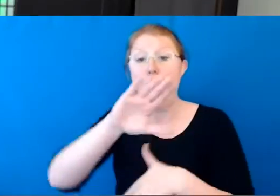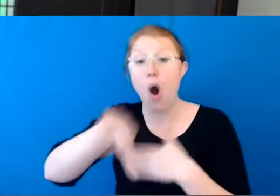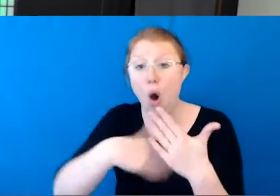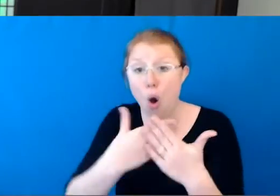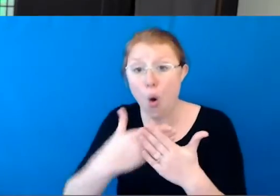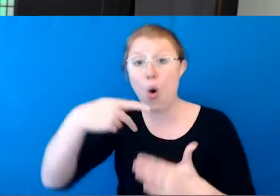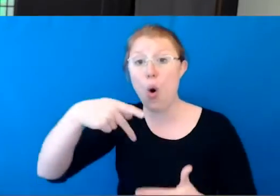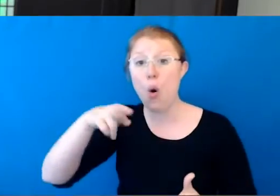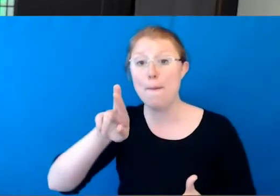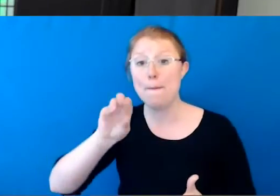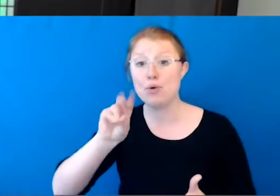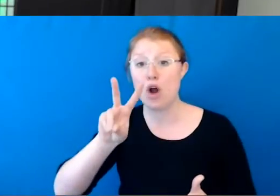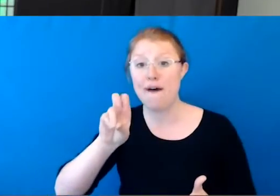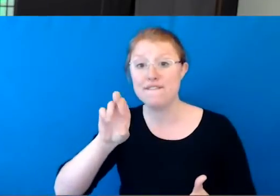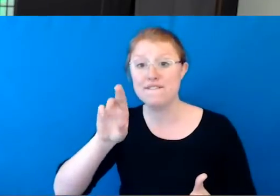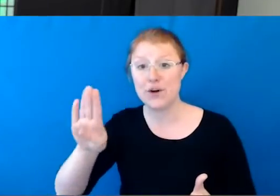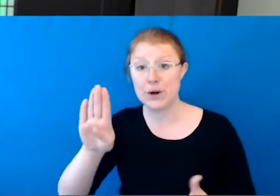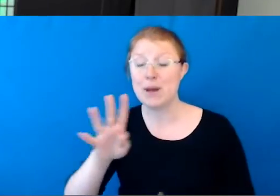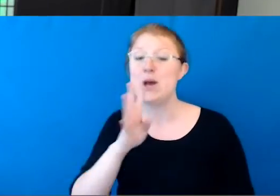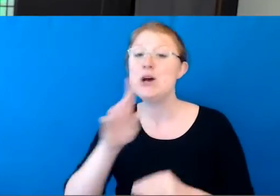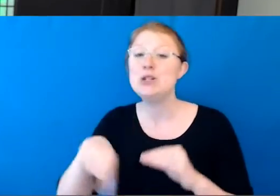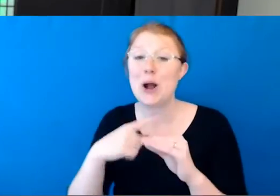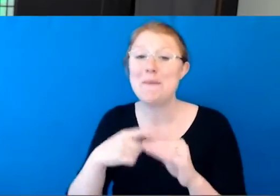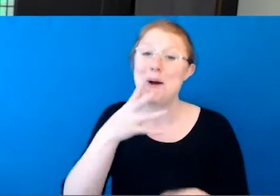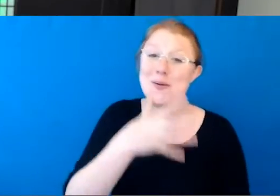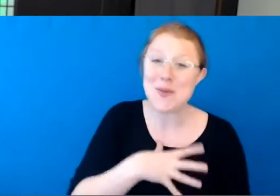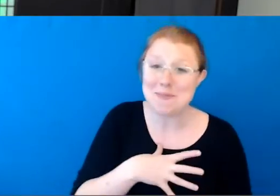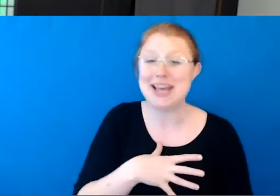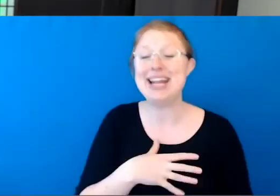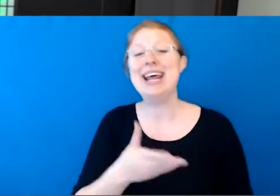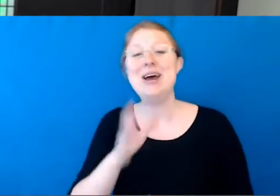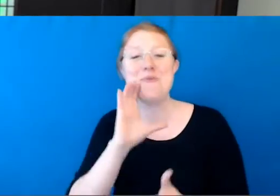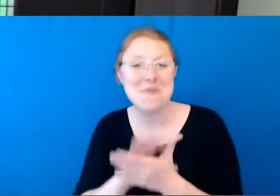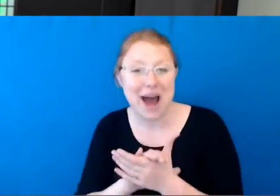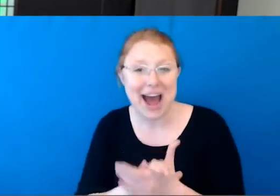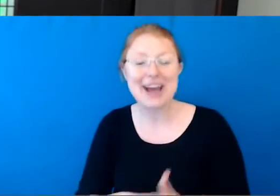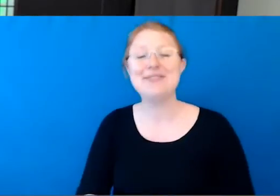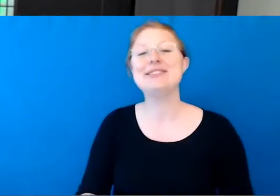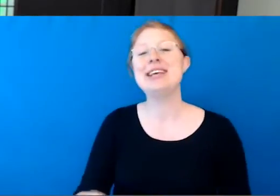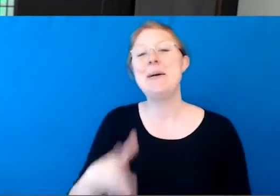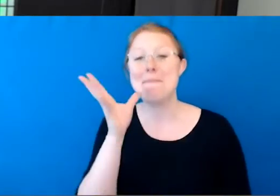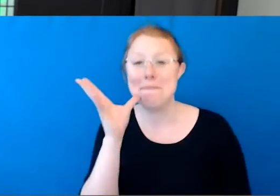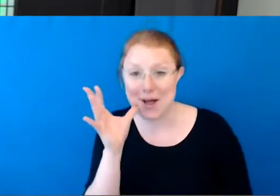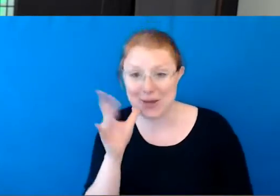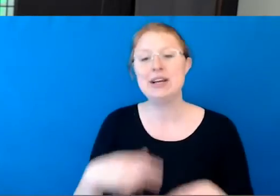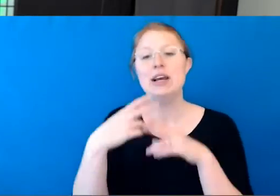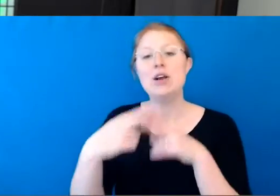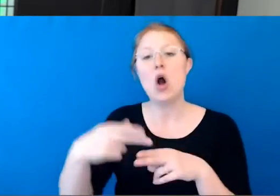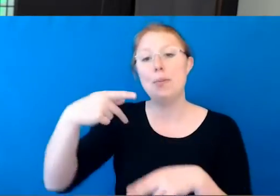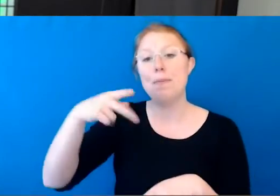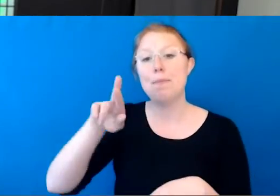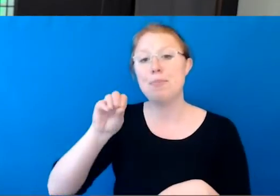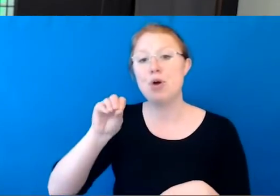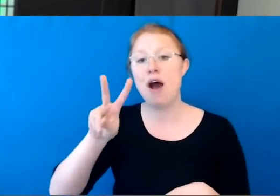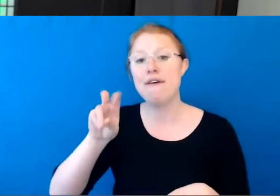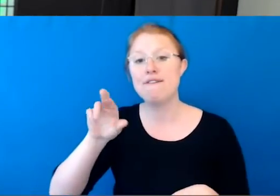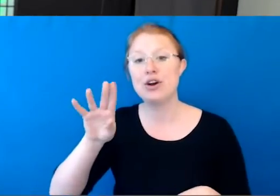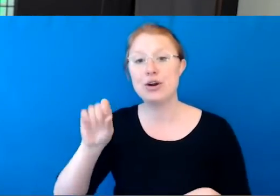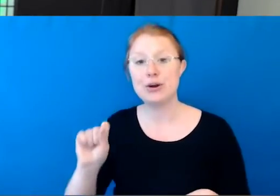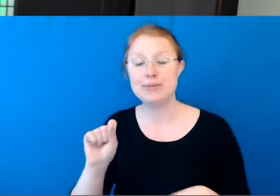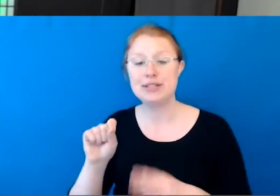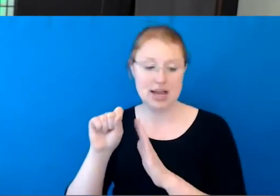of mothers and wives and women in general. And we're going to look at that. And that's in Proverbs chapter 31. And I'm just going to read